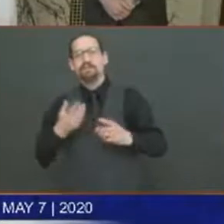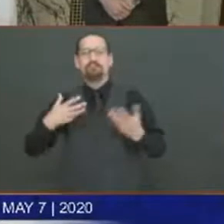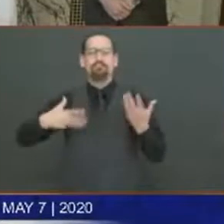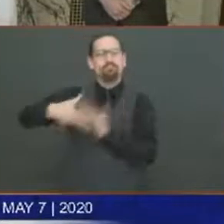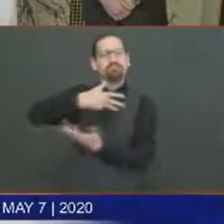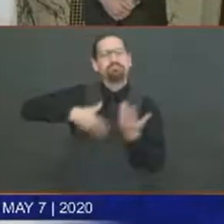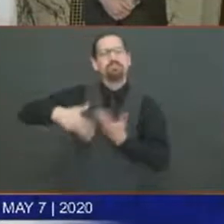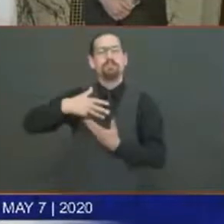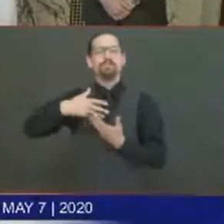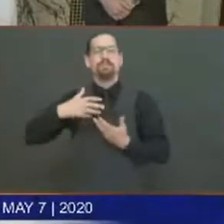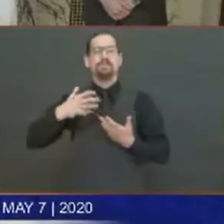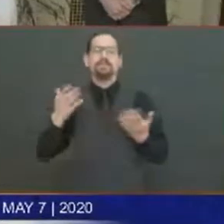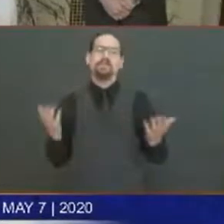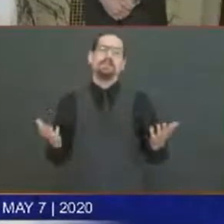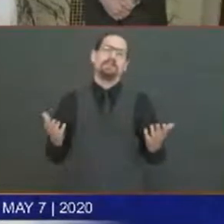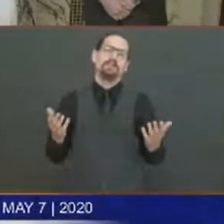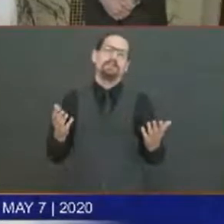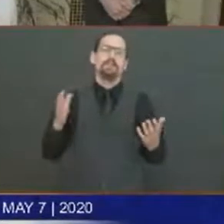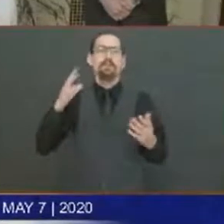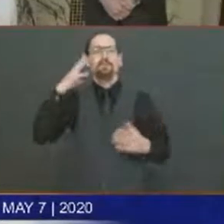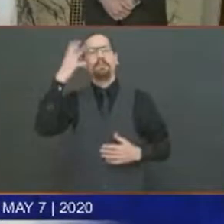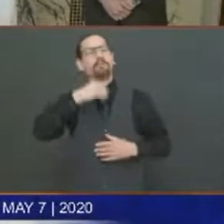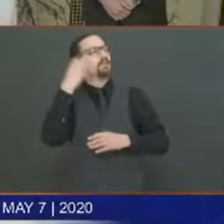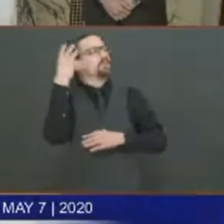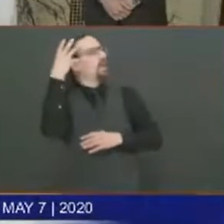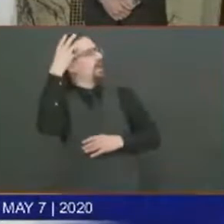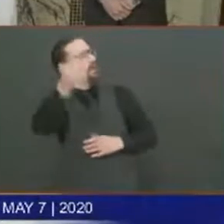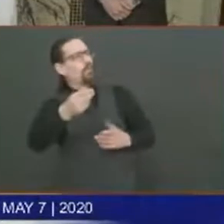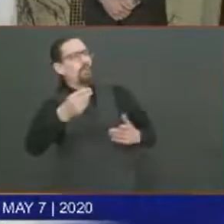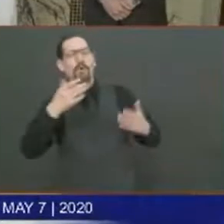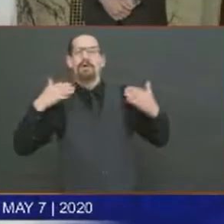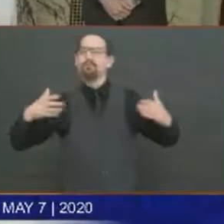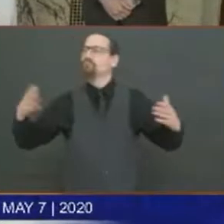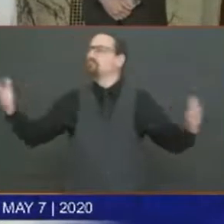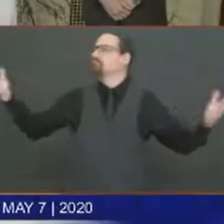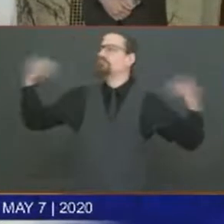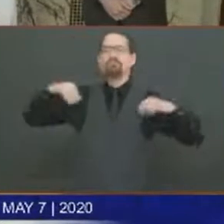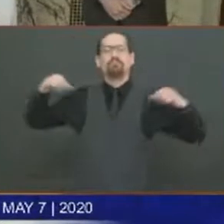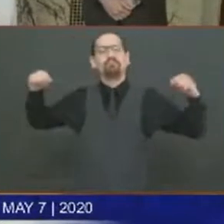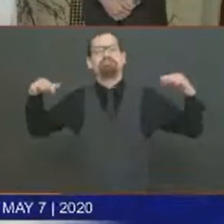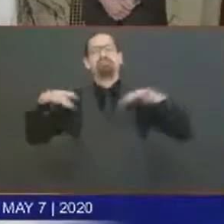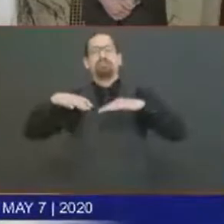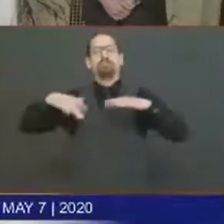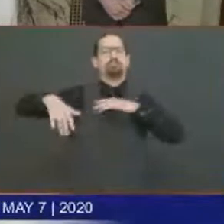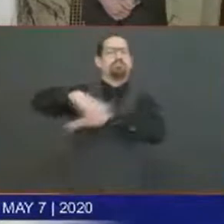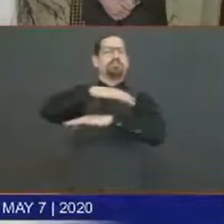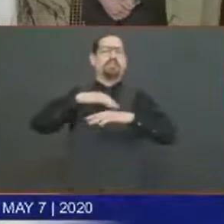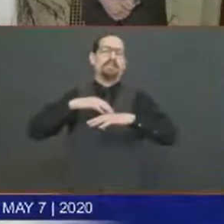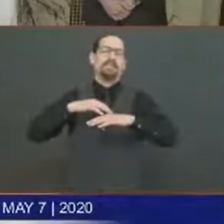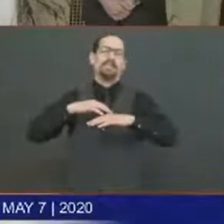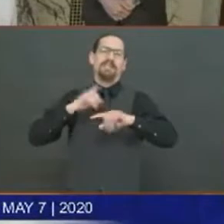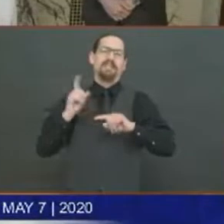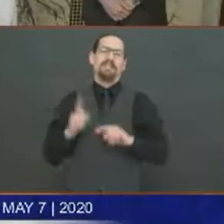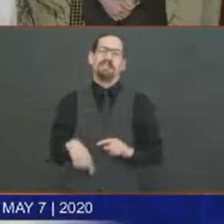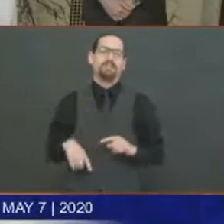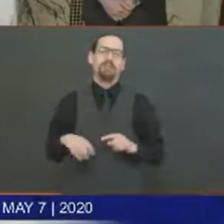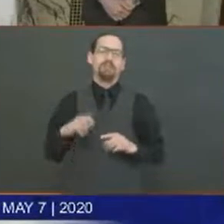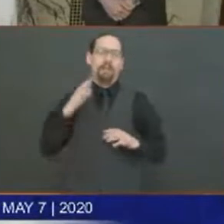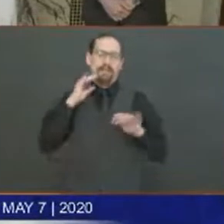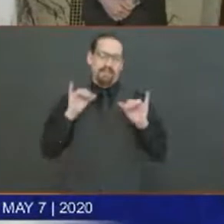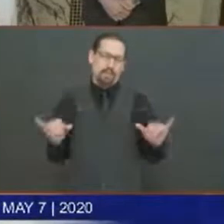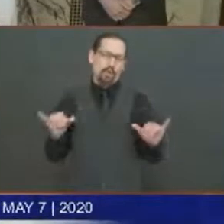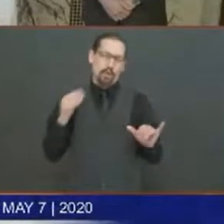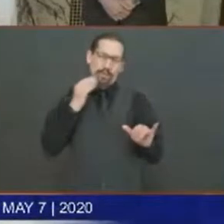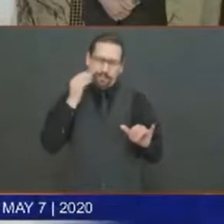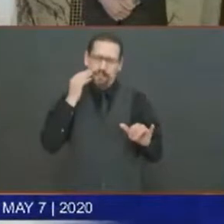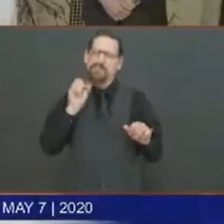it's a beautiful day, let's come over for a barbecue. And that's hard for all of us. But if we're going to focus on getting people back